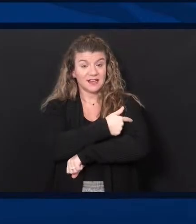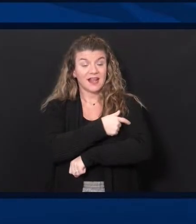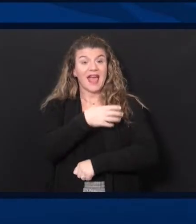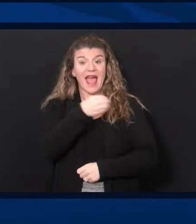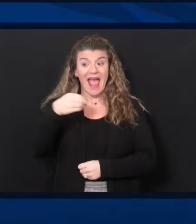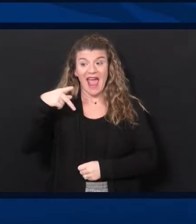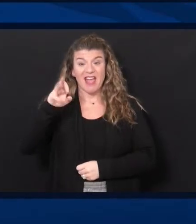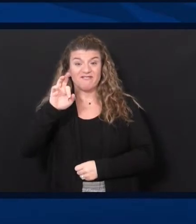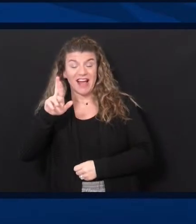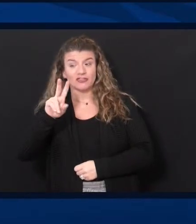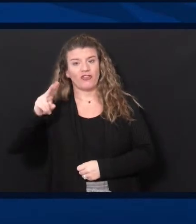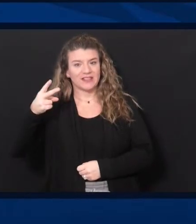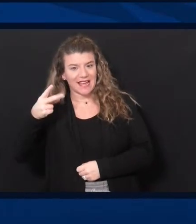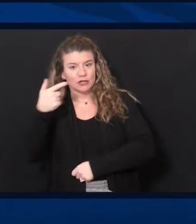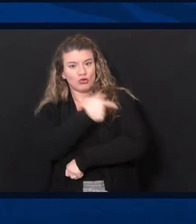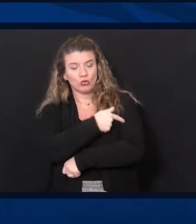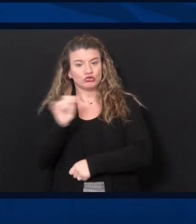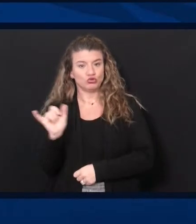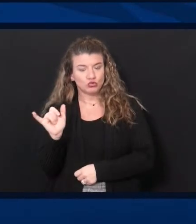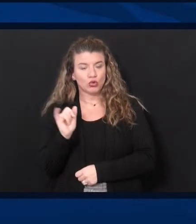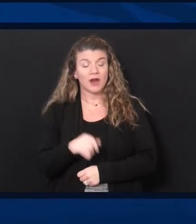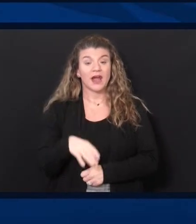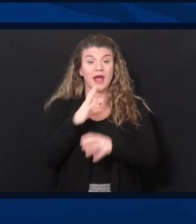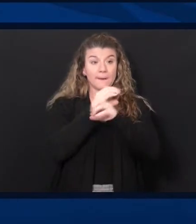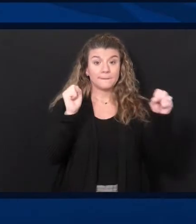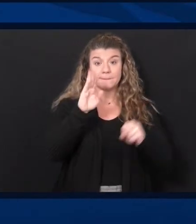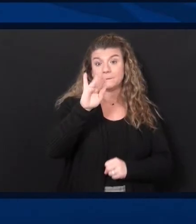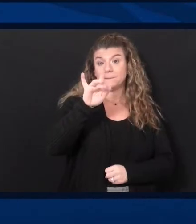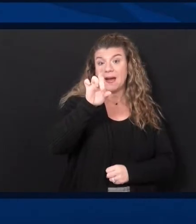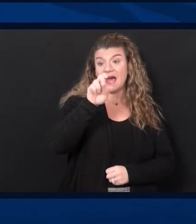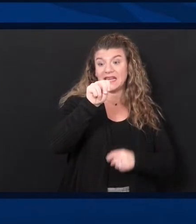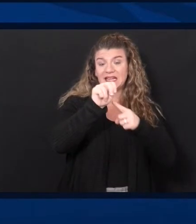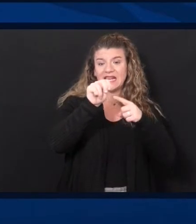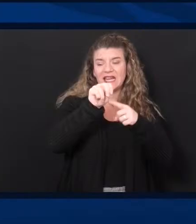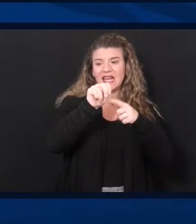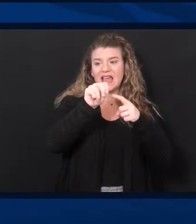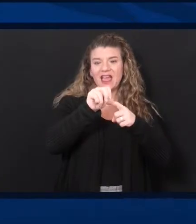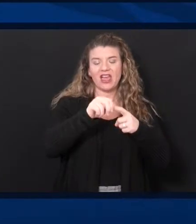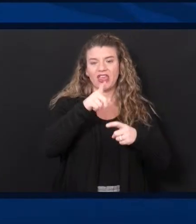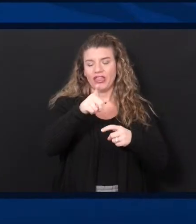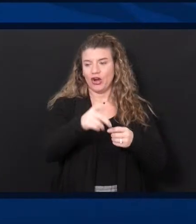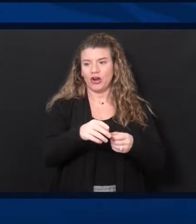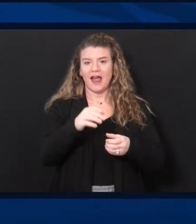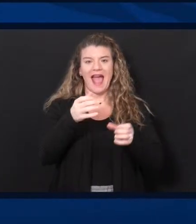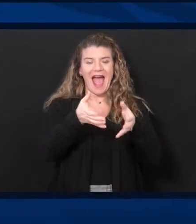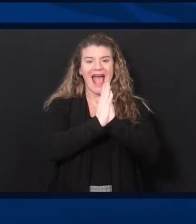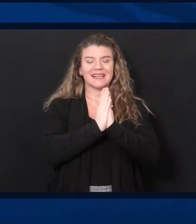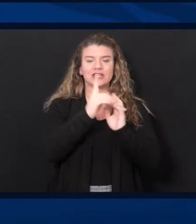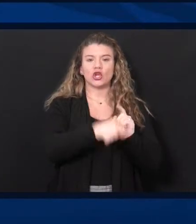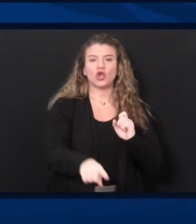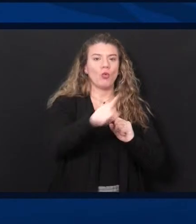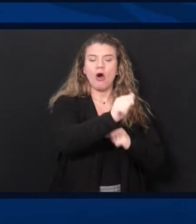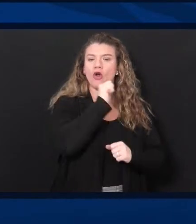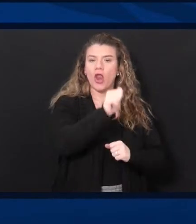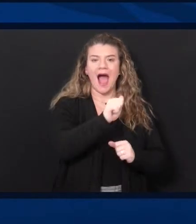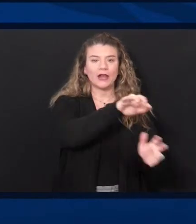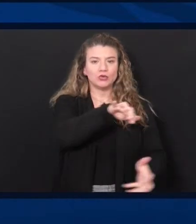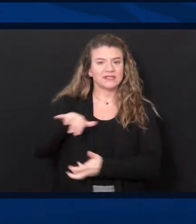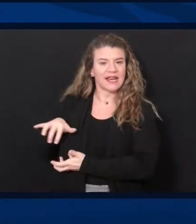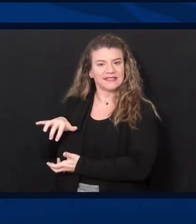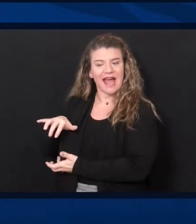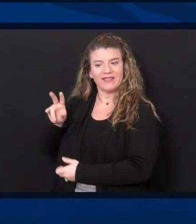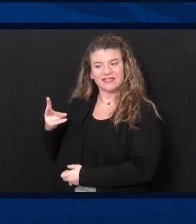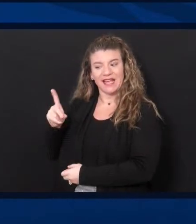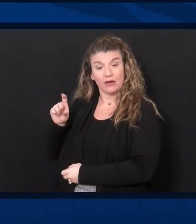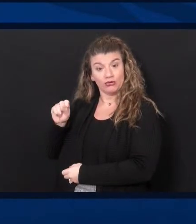Biden administration asking and kind of foregoing you to set aside that second dose, how is West Virginia handling this? Are